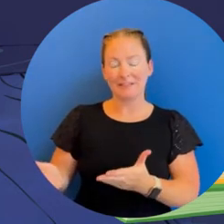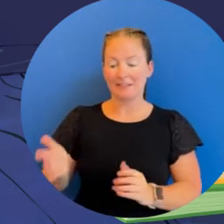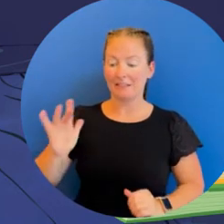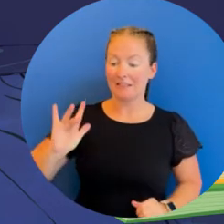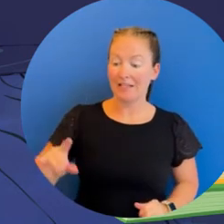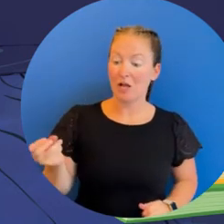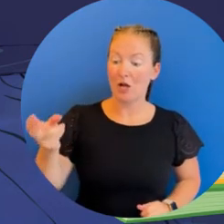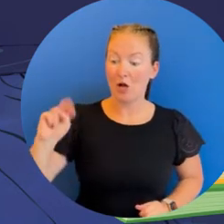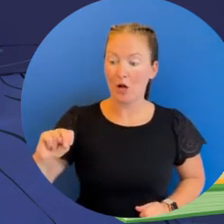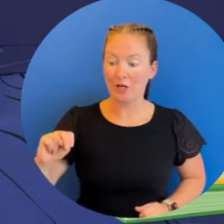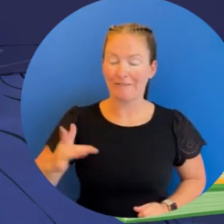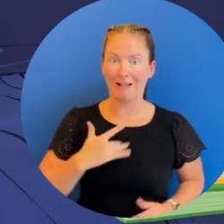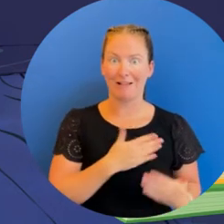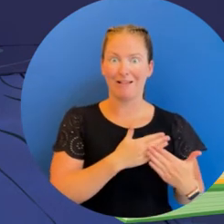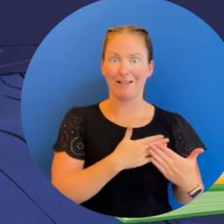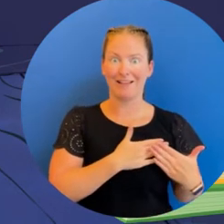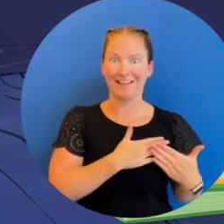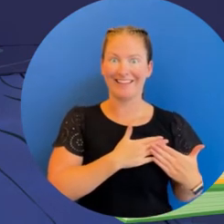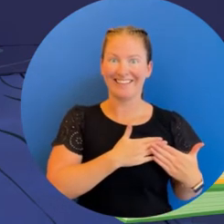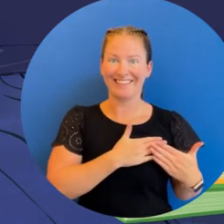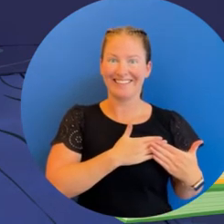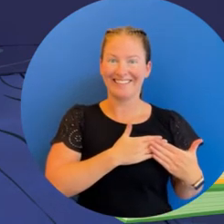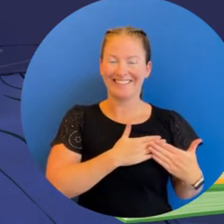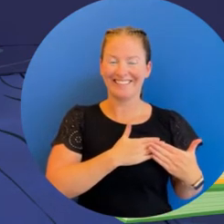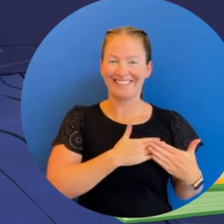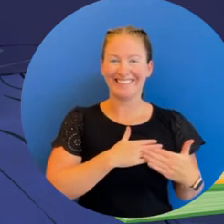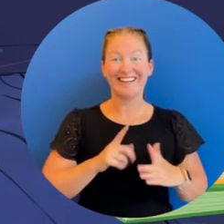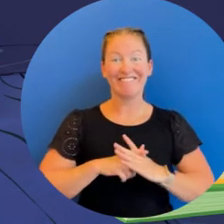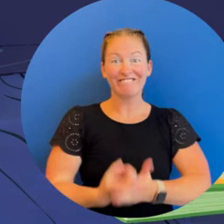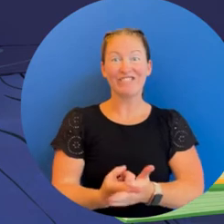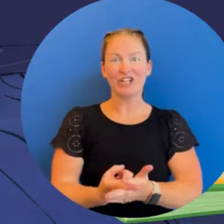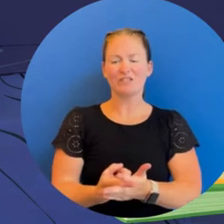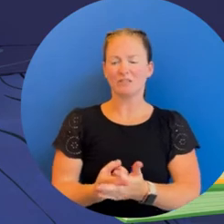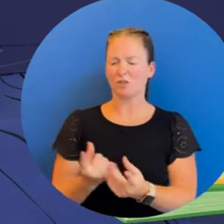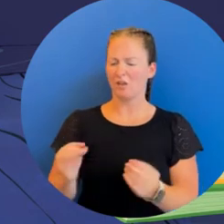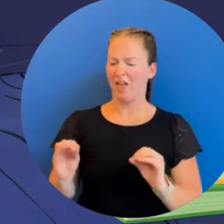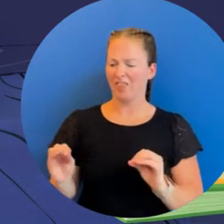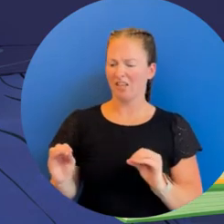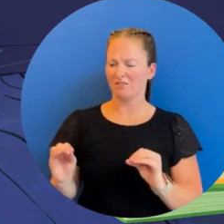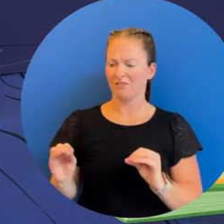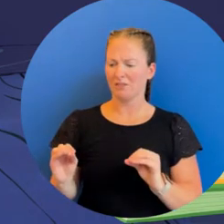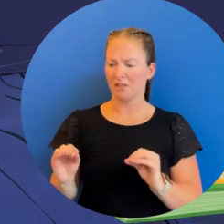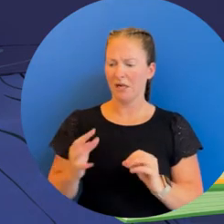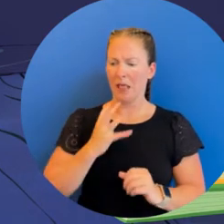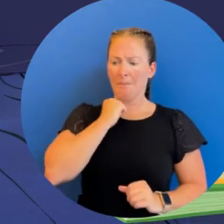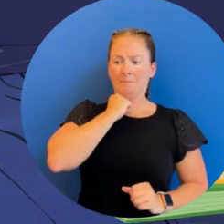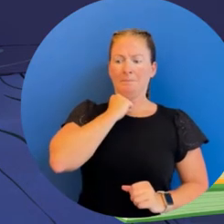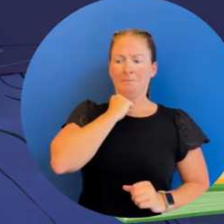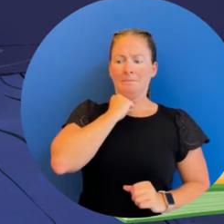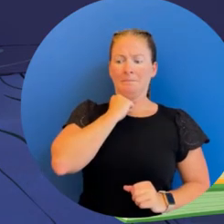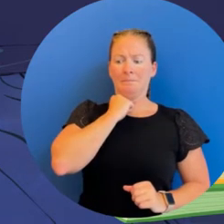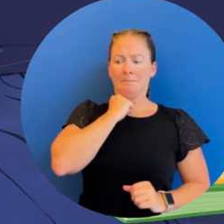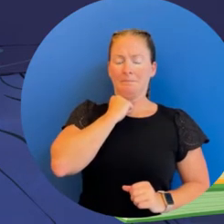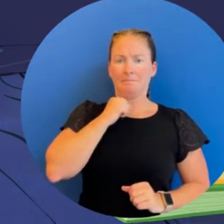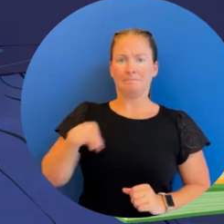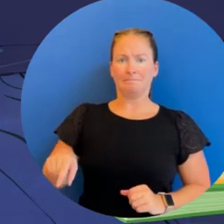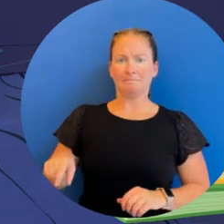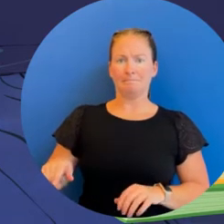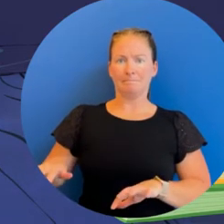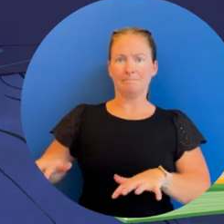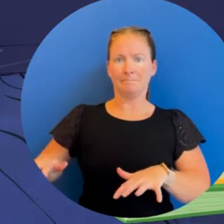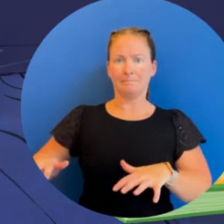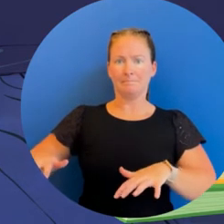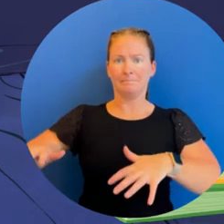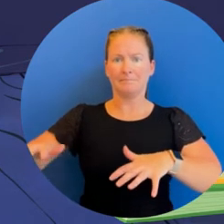clutter. While turning it on, she could feel her heart flutter. At first, it did nothing. She held her breath tight. Then